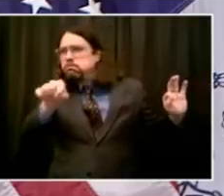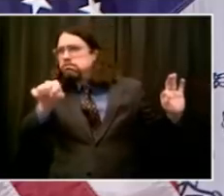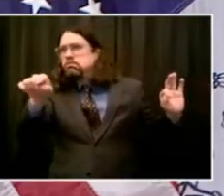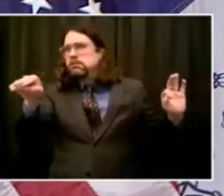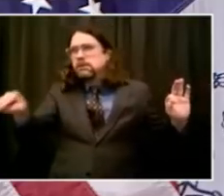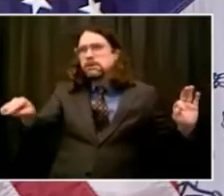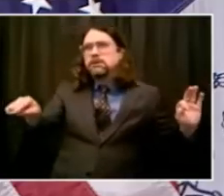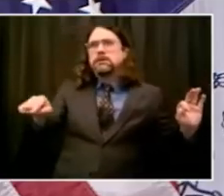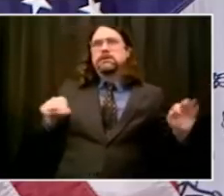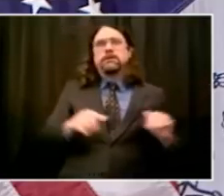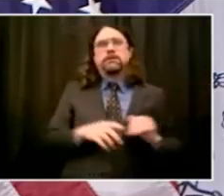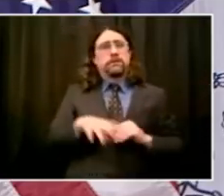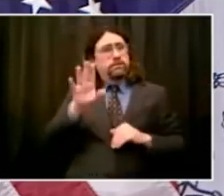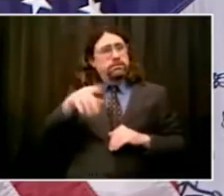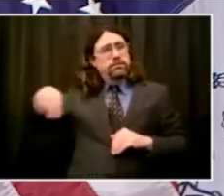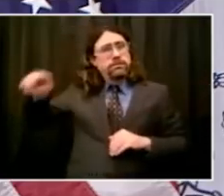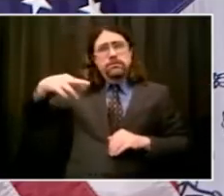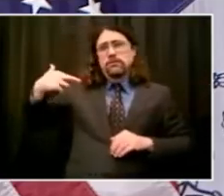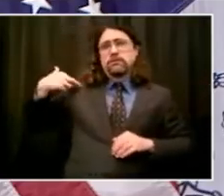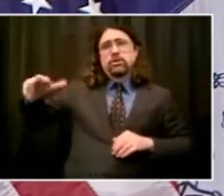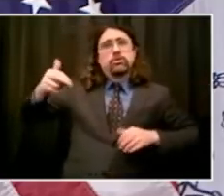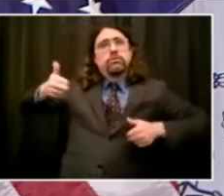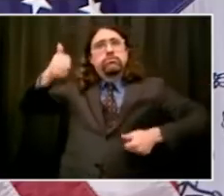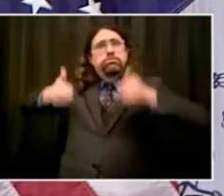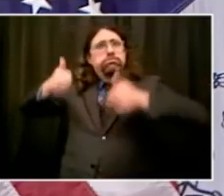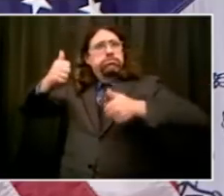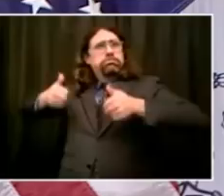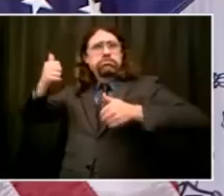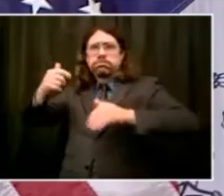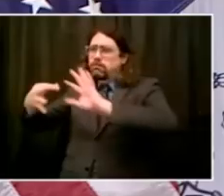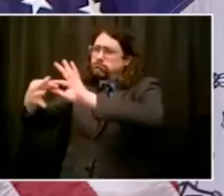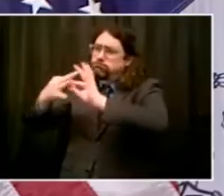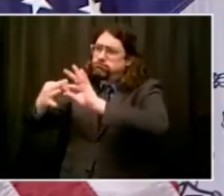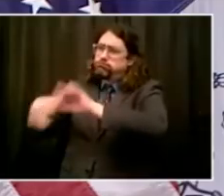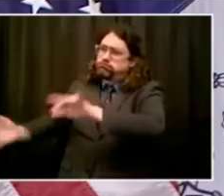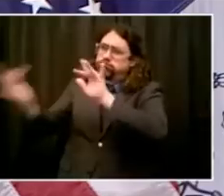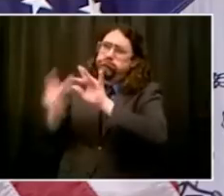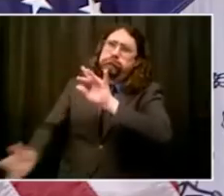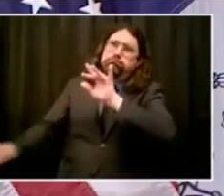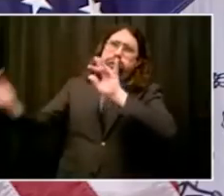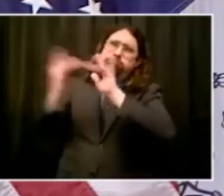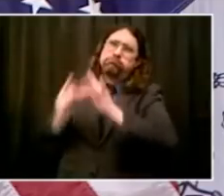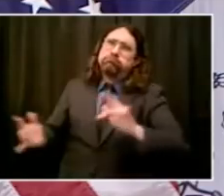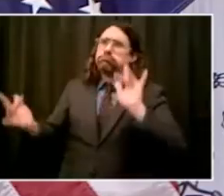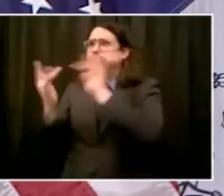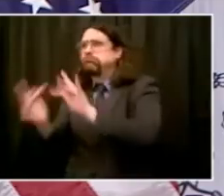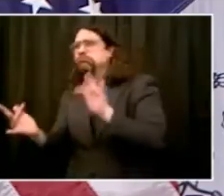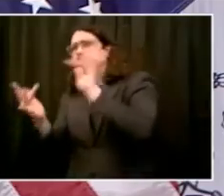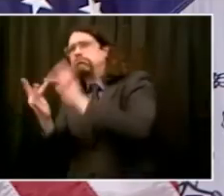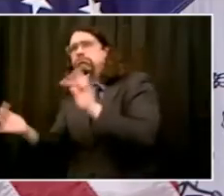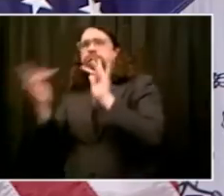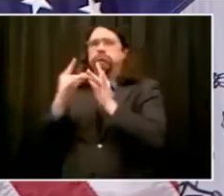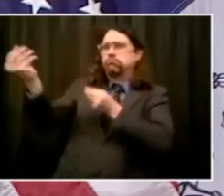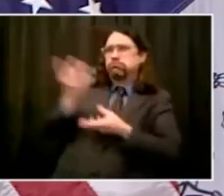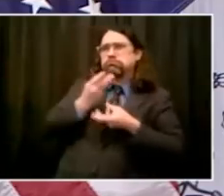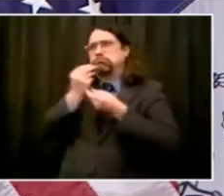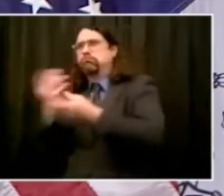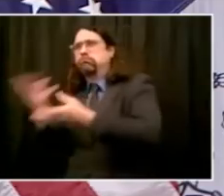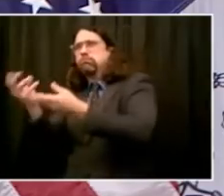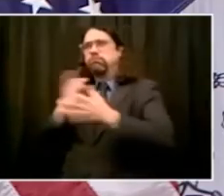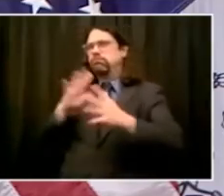need to do a cease and desist order from the Department of Health, we'll do that. If we need to close the building, we'll do that. Whatever the heck it takes, we will do